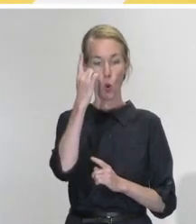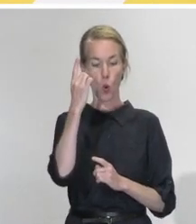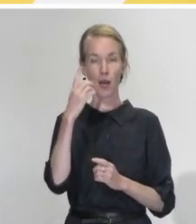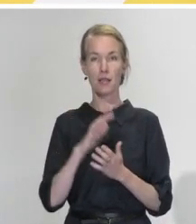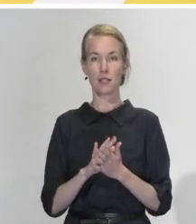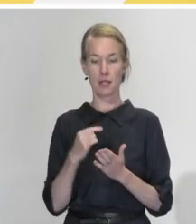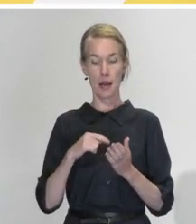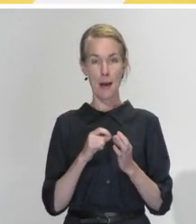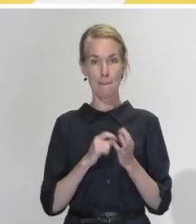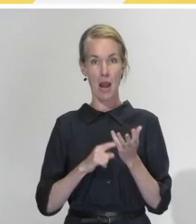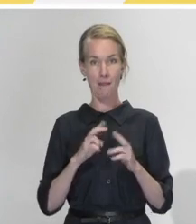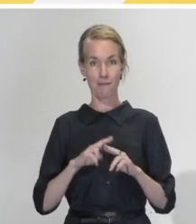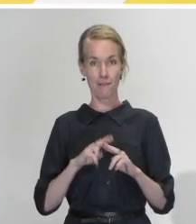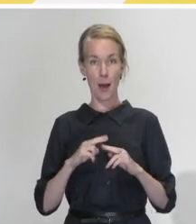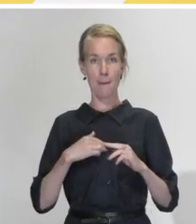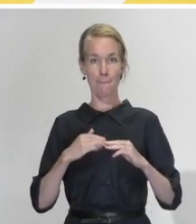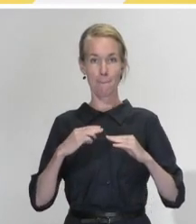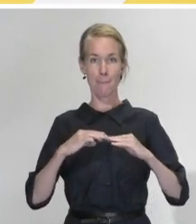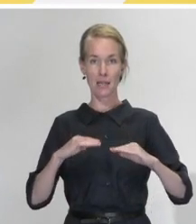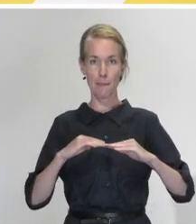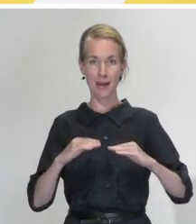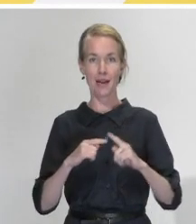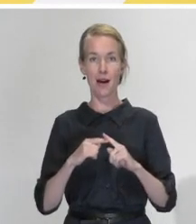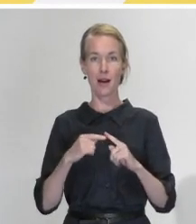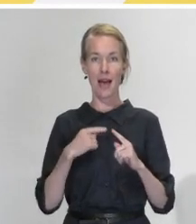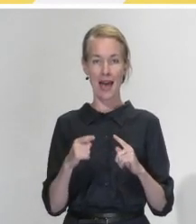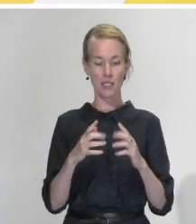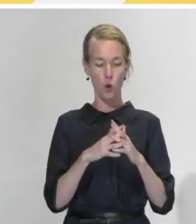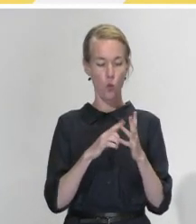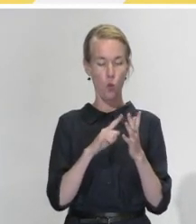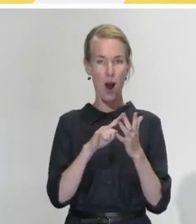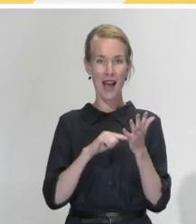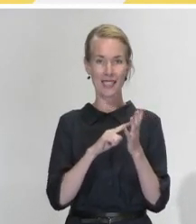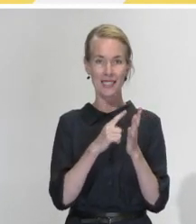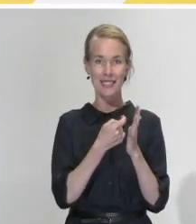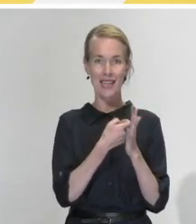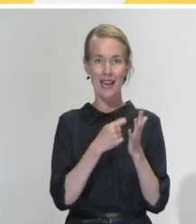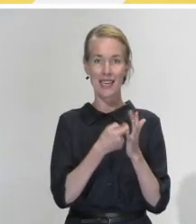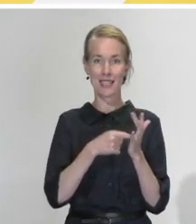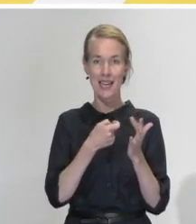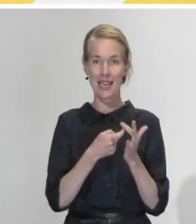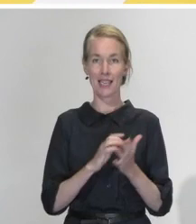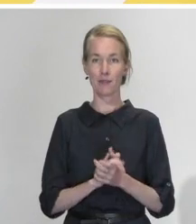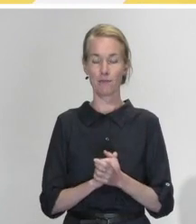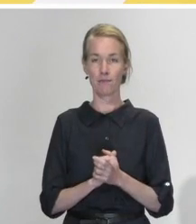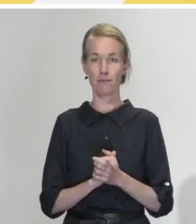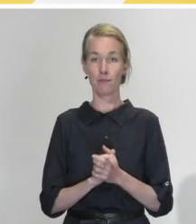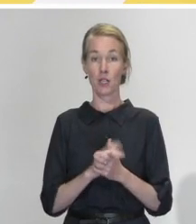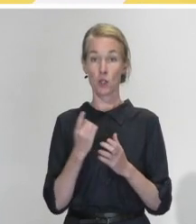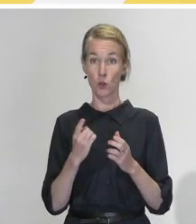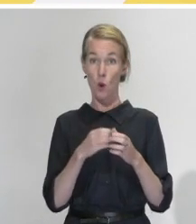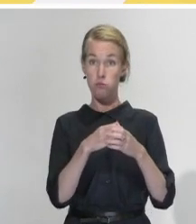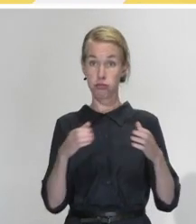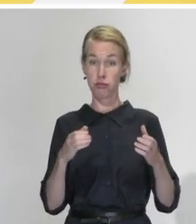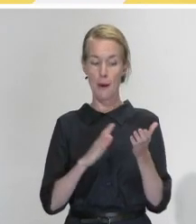Matamata and Waitakere. The three biggest are the clusters in the Marist School in Auckland, that's 59,